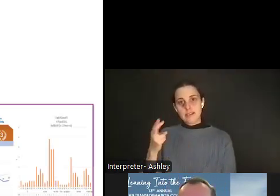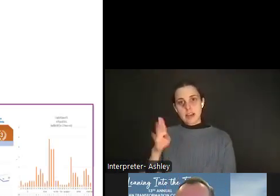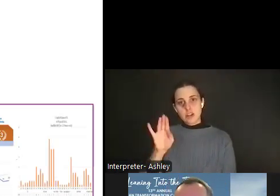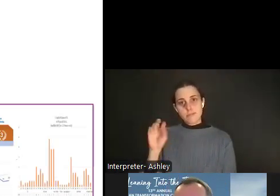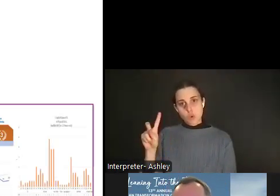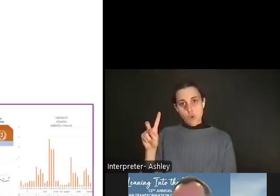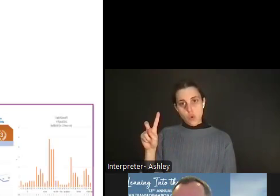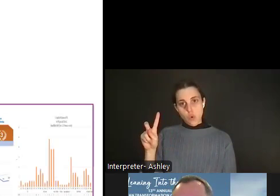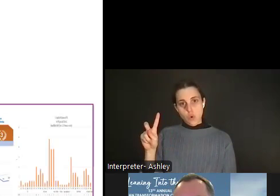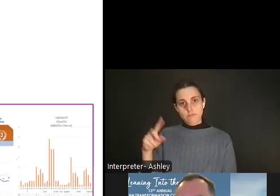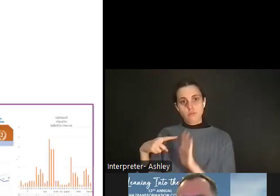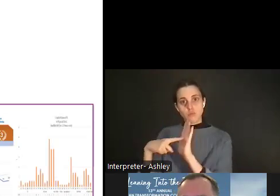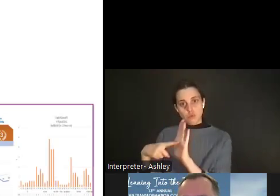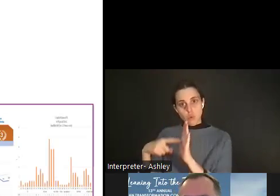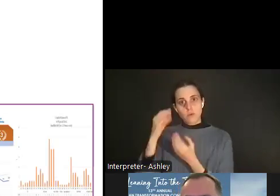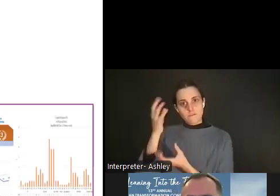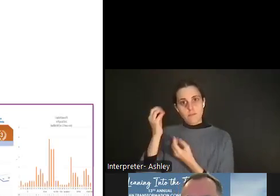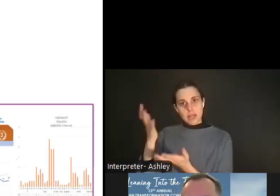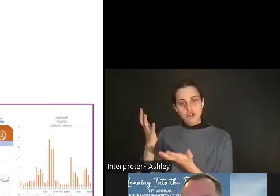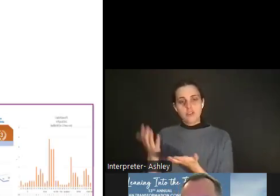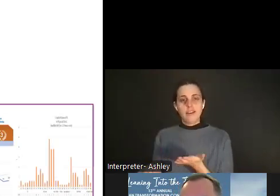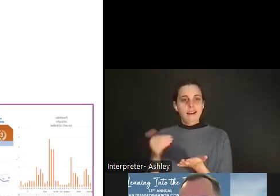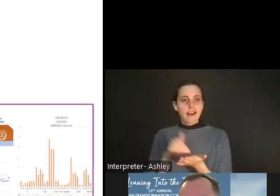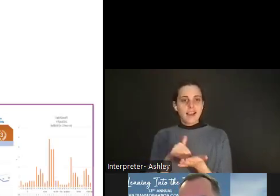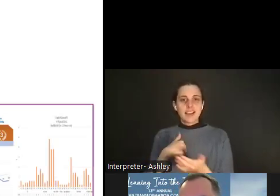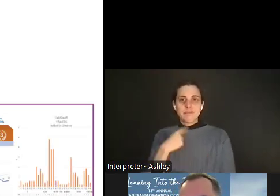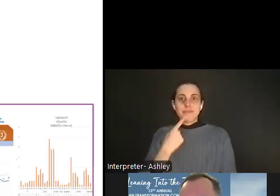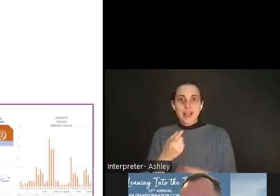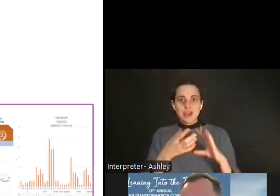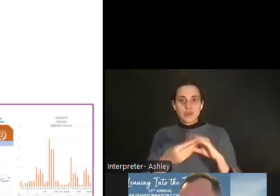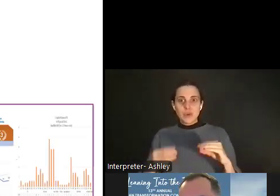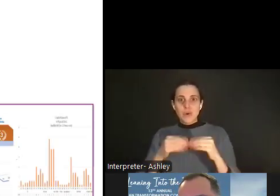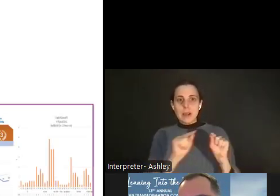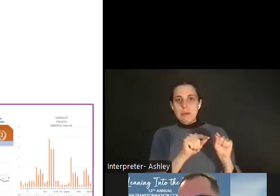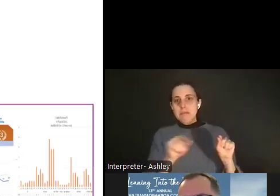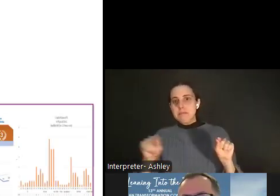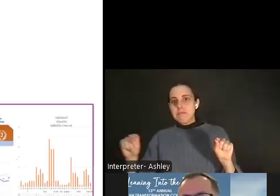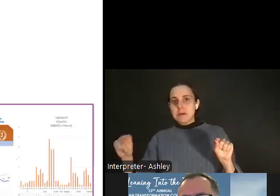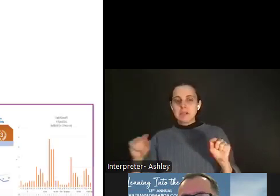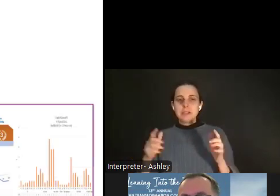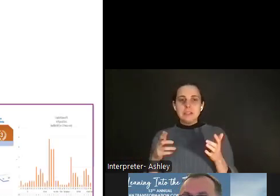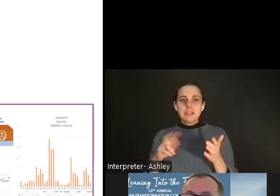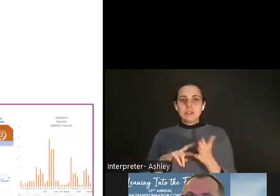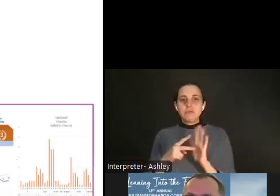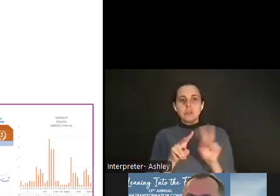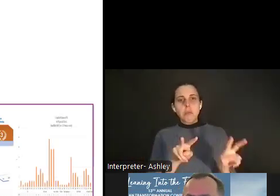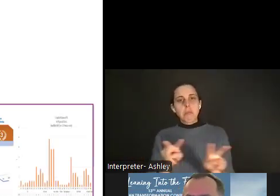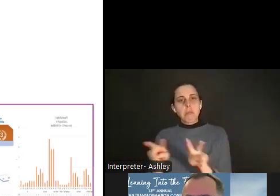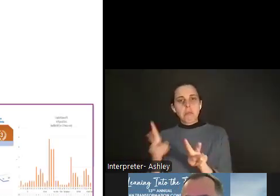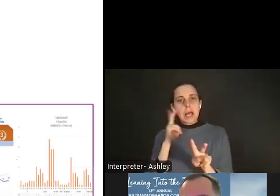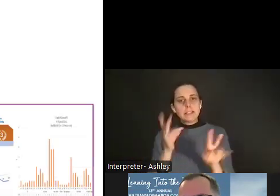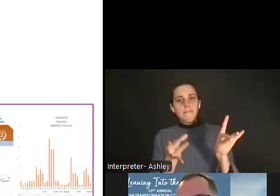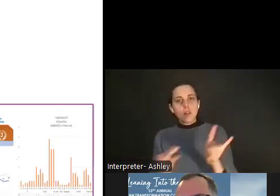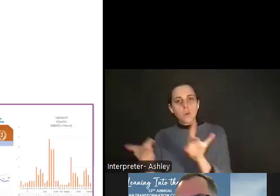so you don't have to read, each individually. But I'm going to spend some time on the next slide going through what we've learned